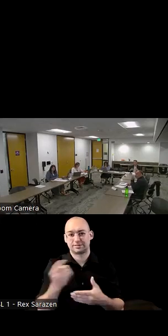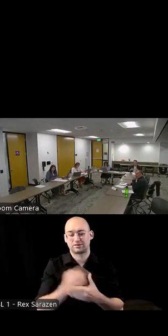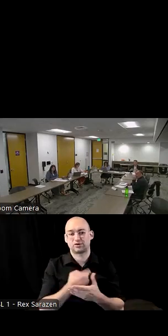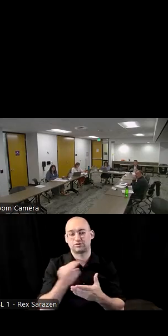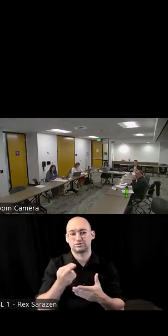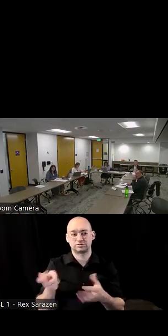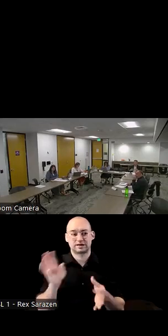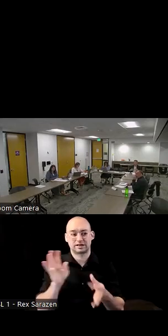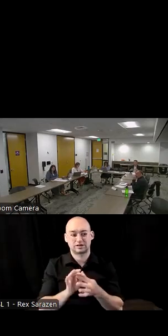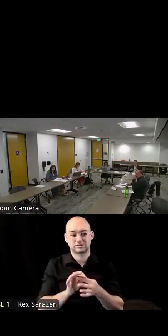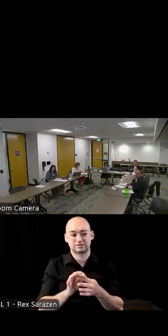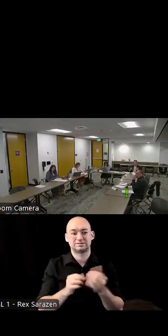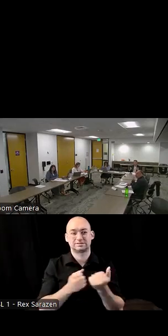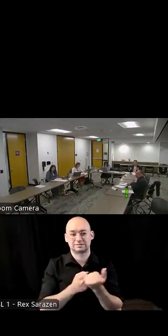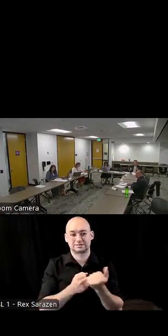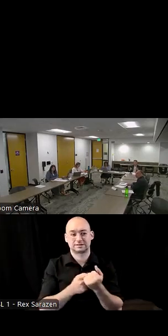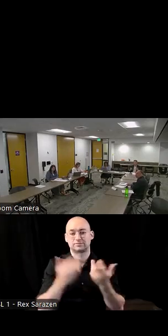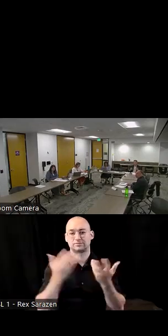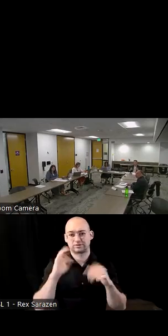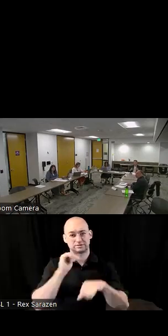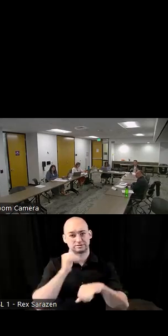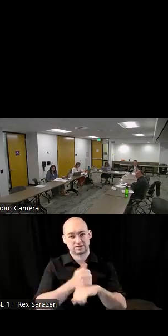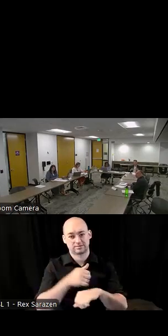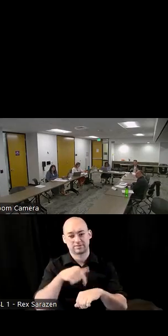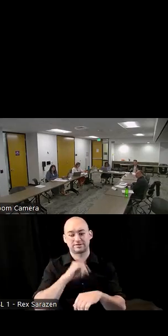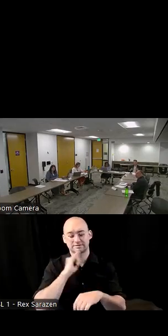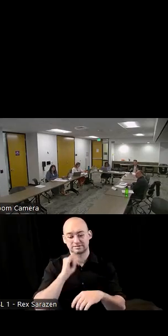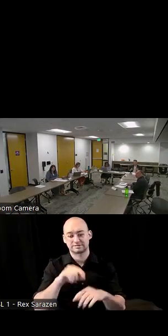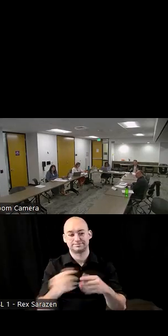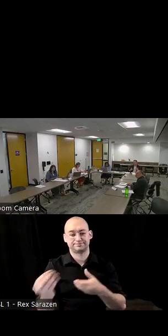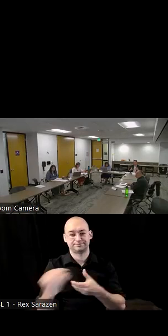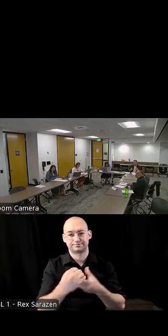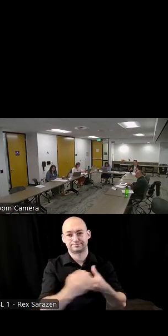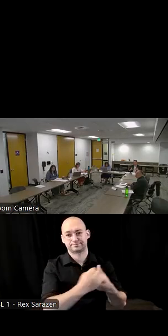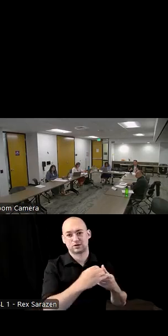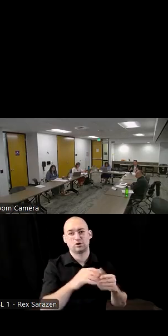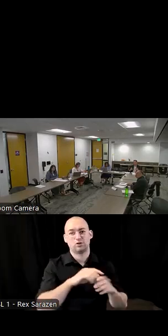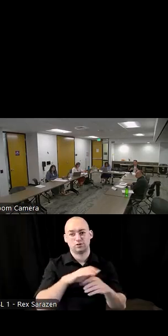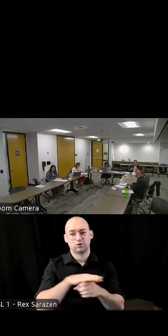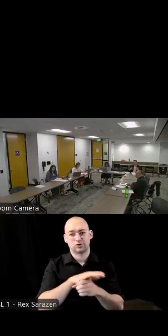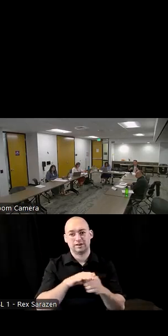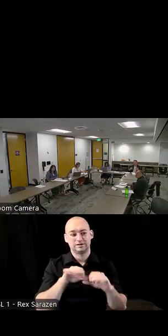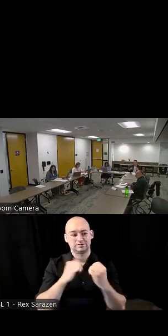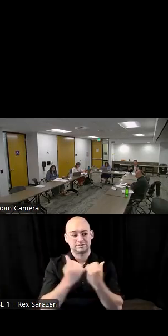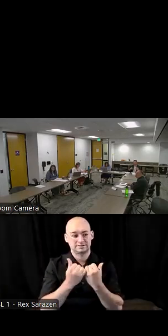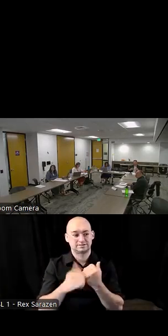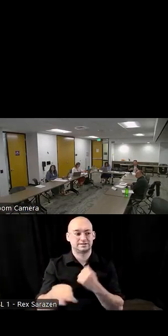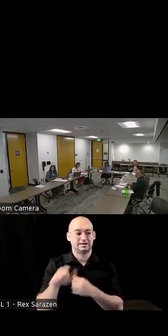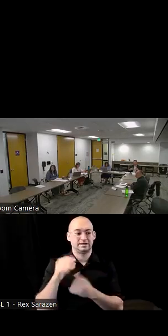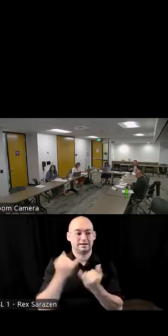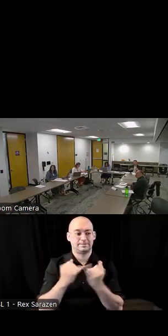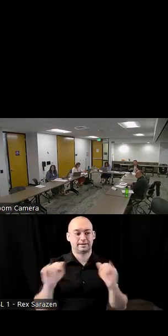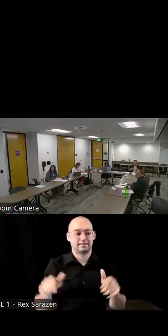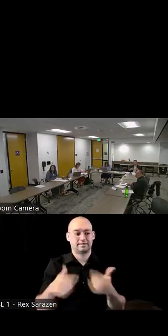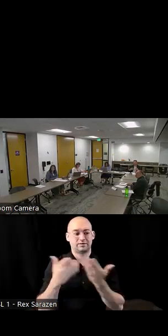connection system in place, this is a collaboration between local area agencies on aging and independent living services to act as kind of like local no